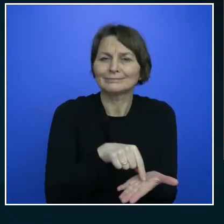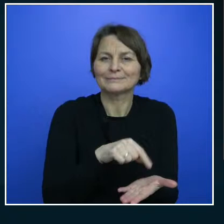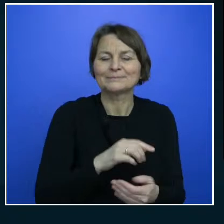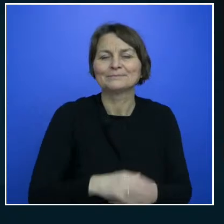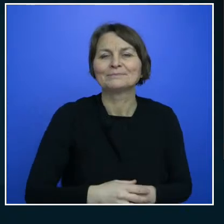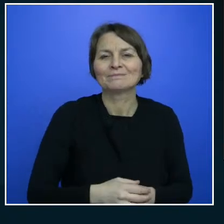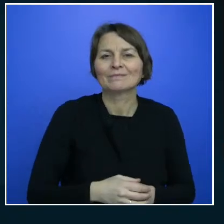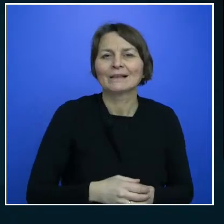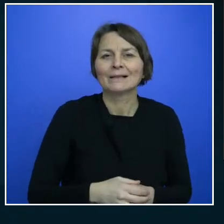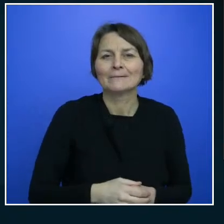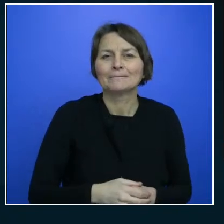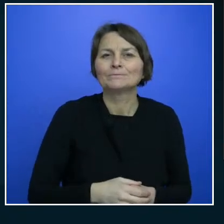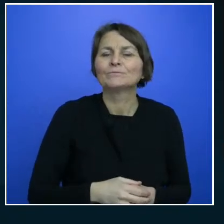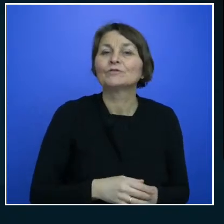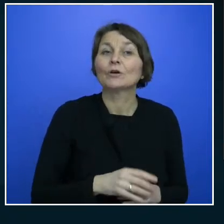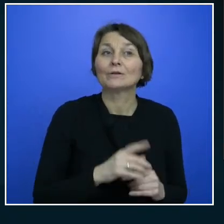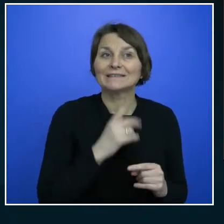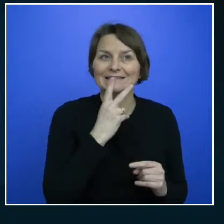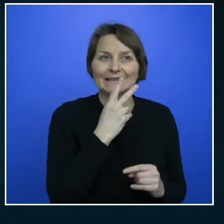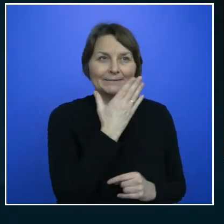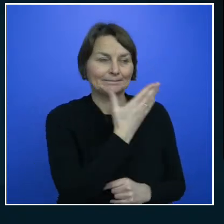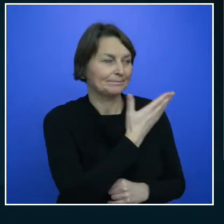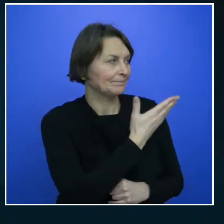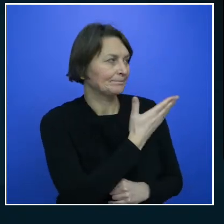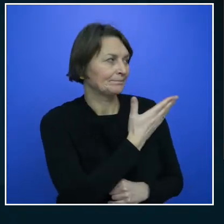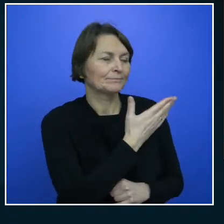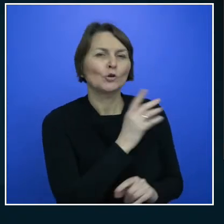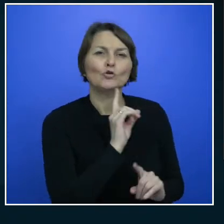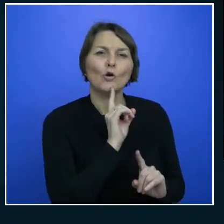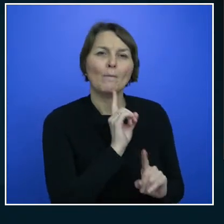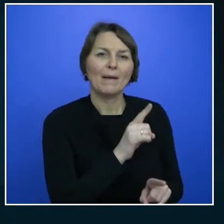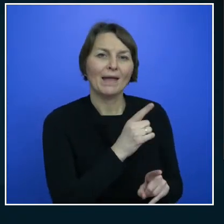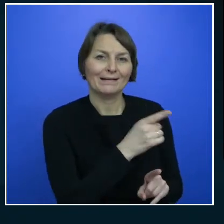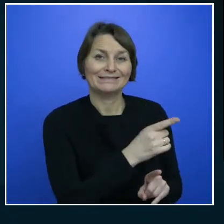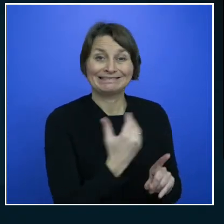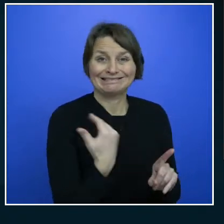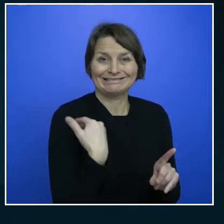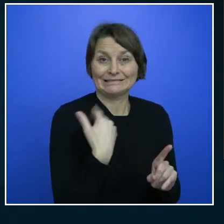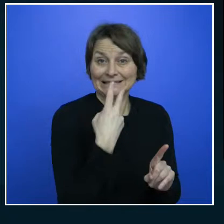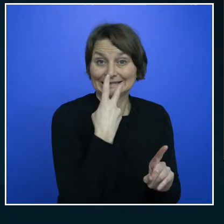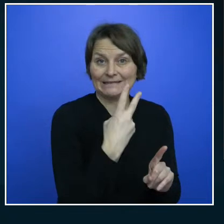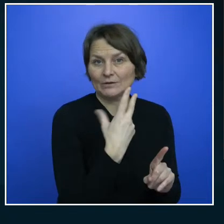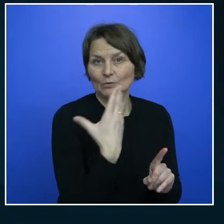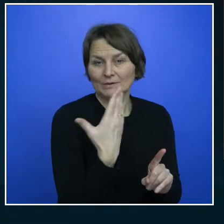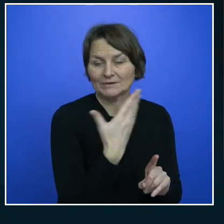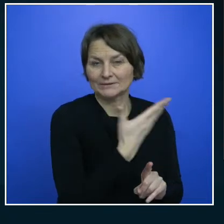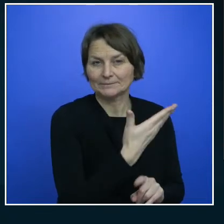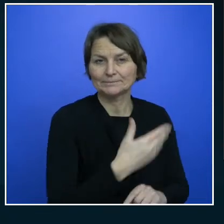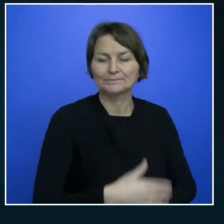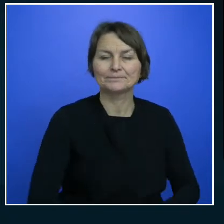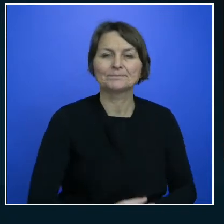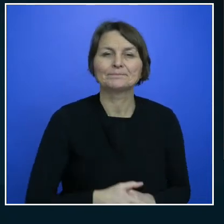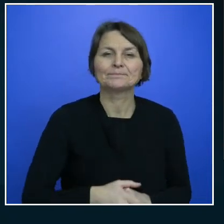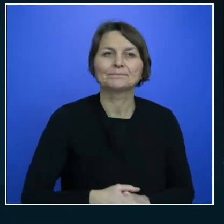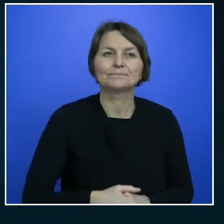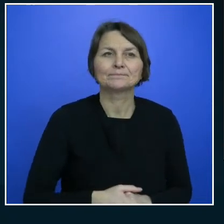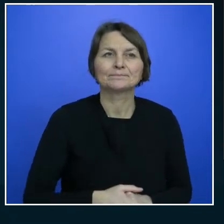Bicep version command here just to show you what the most recent version that we're at right now. So it's